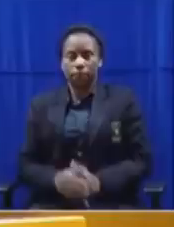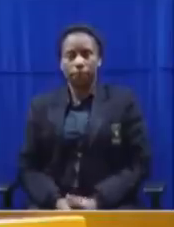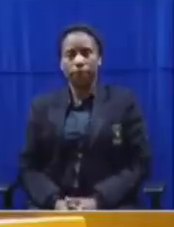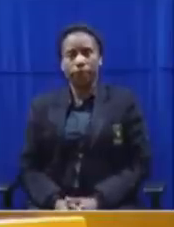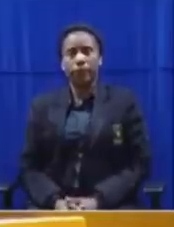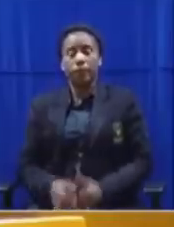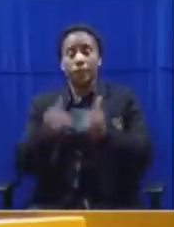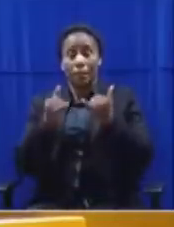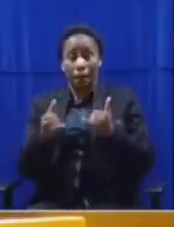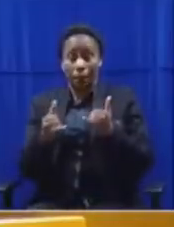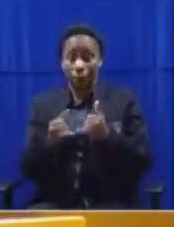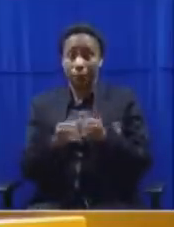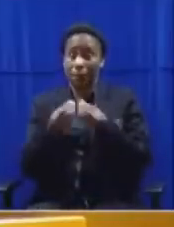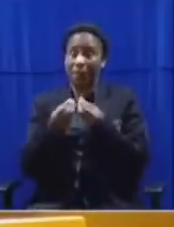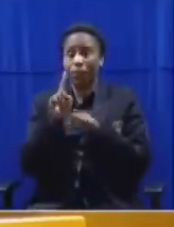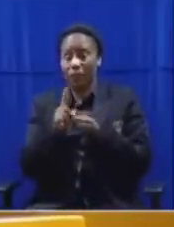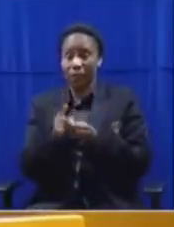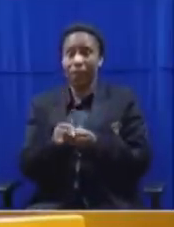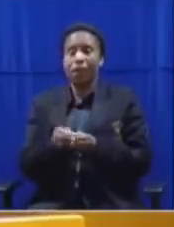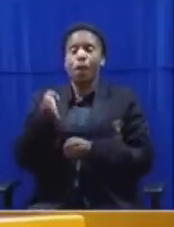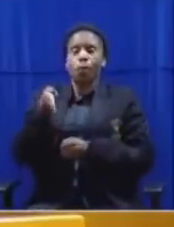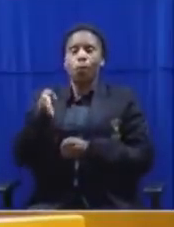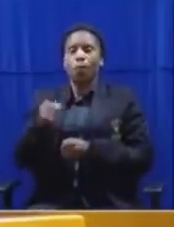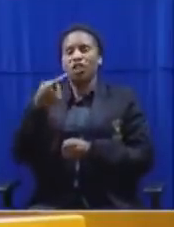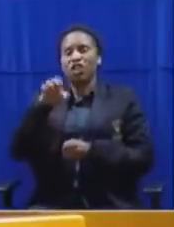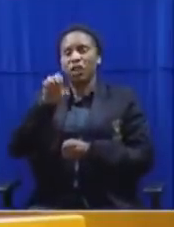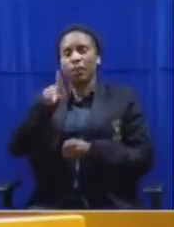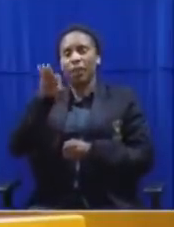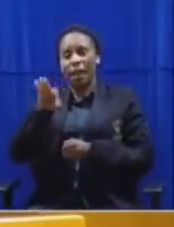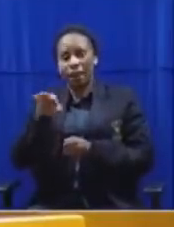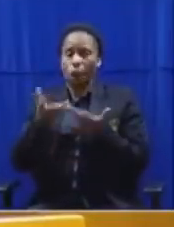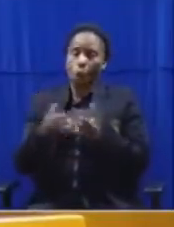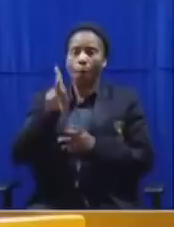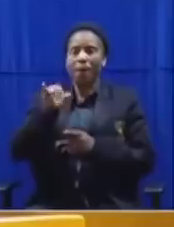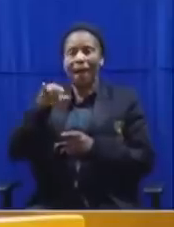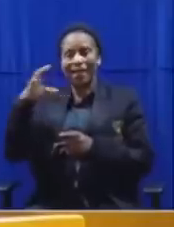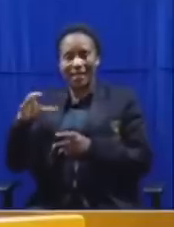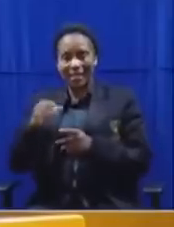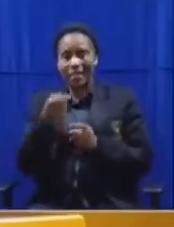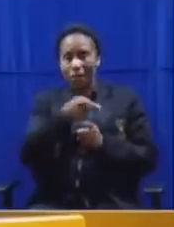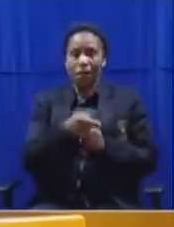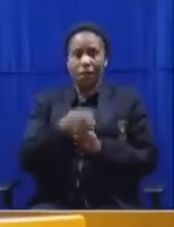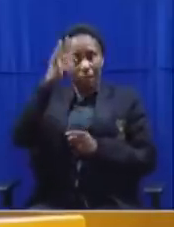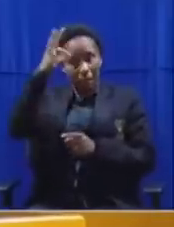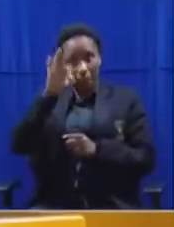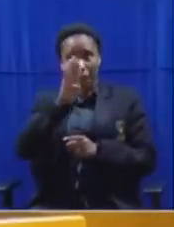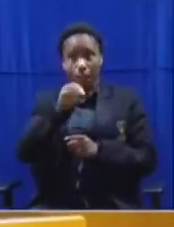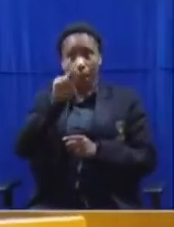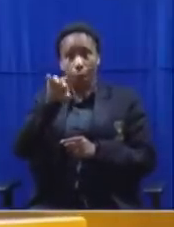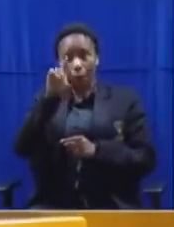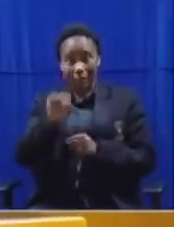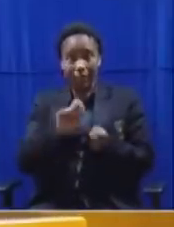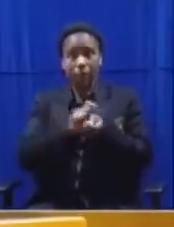existing PIC or GPF exposure to government bonds should be converted into